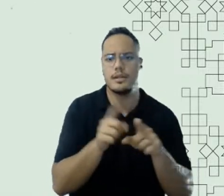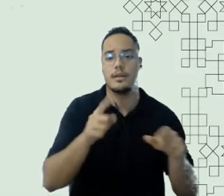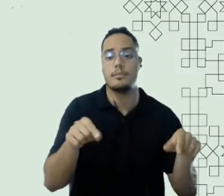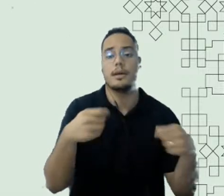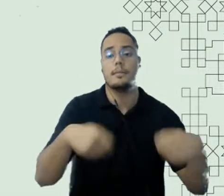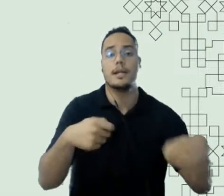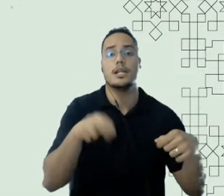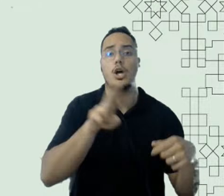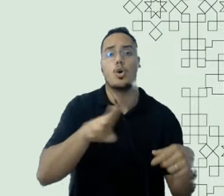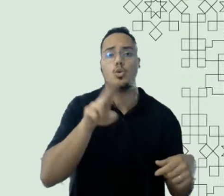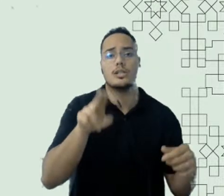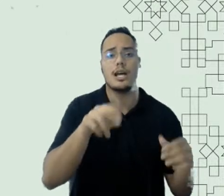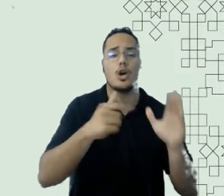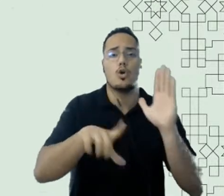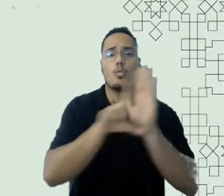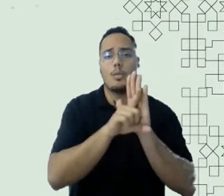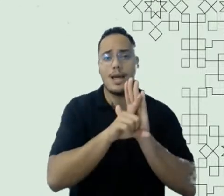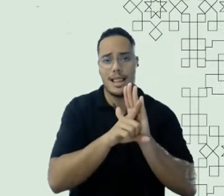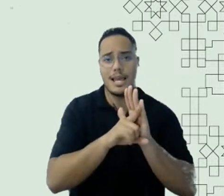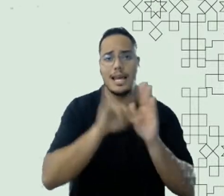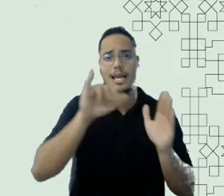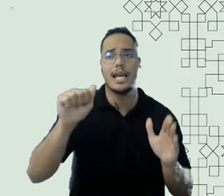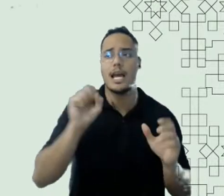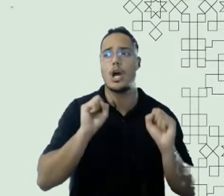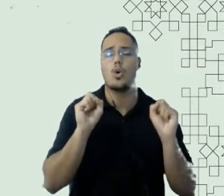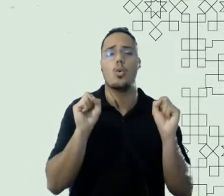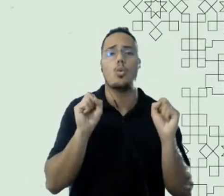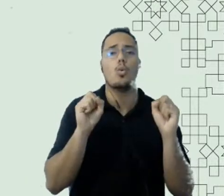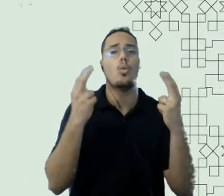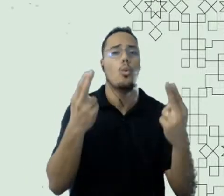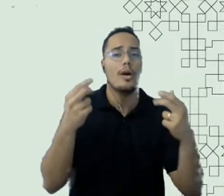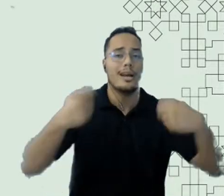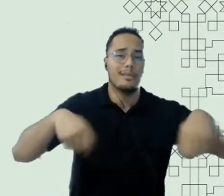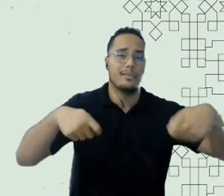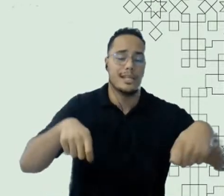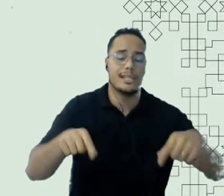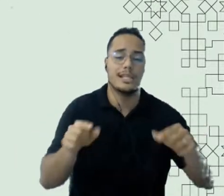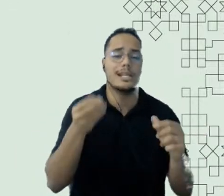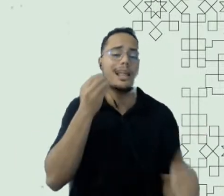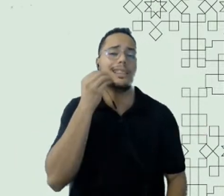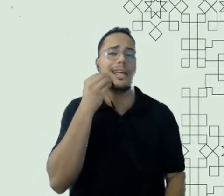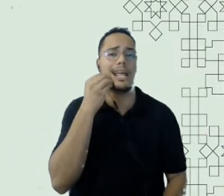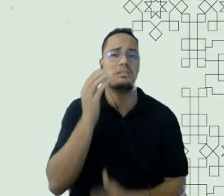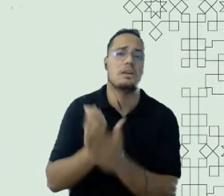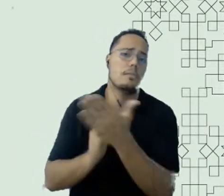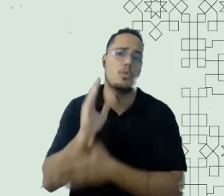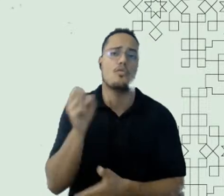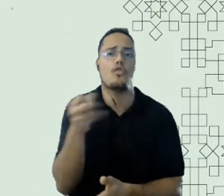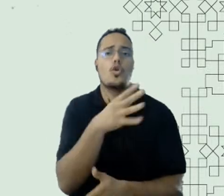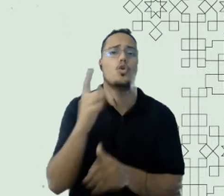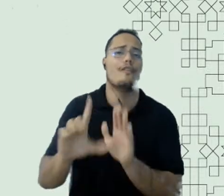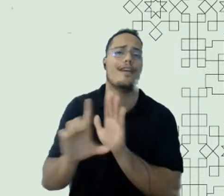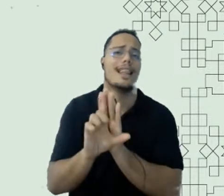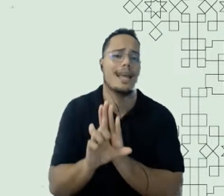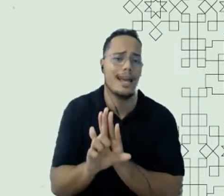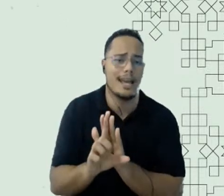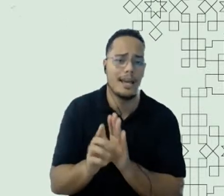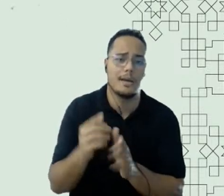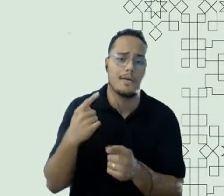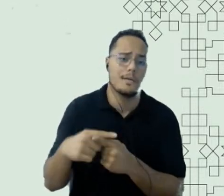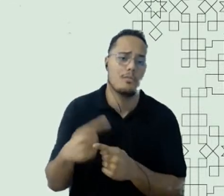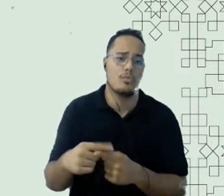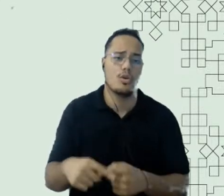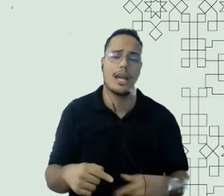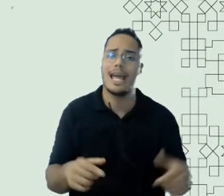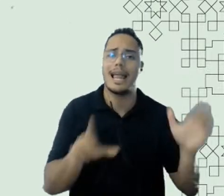law because neither the directive or the AI Act is good enough to deal with generative AI? What's